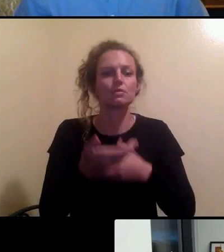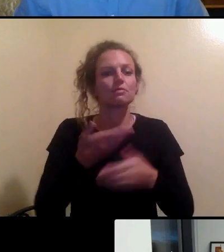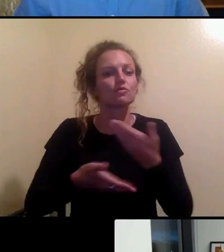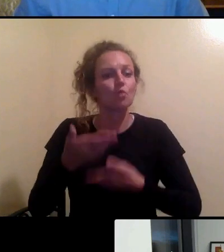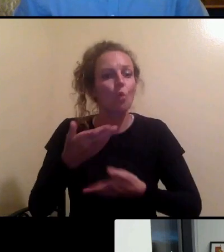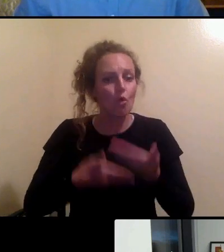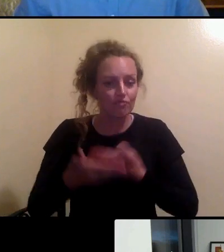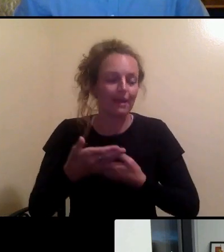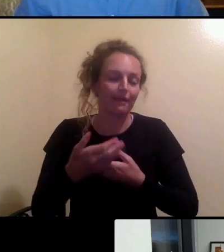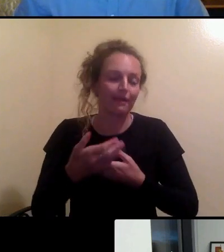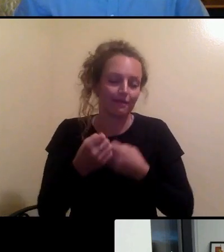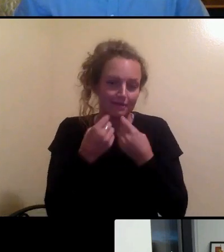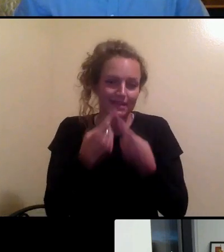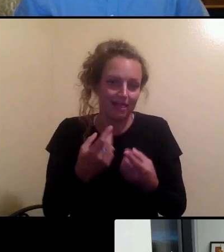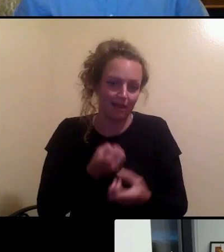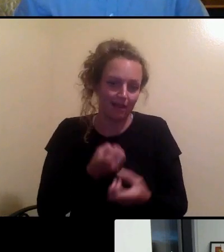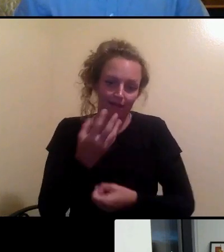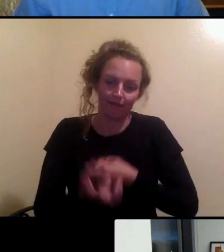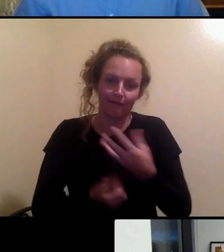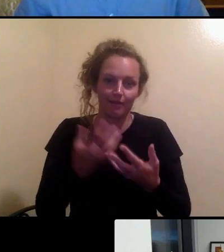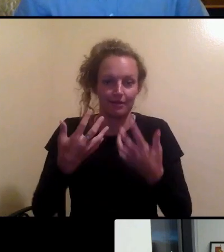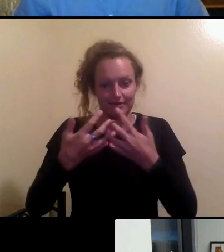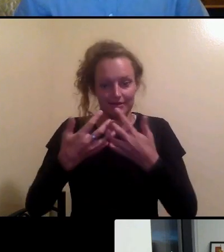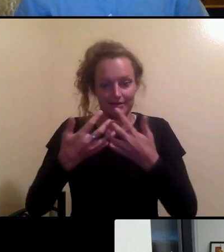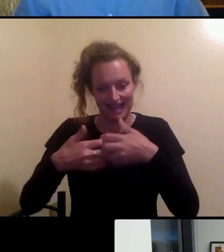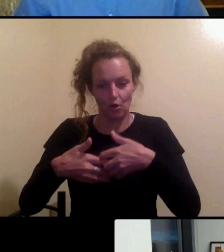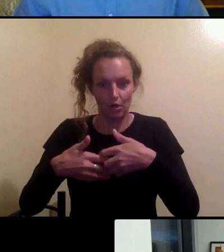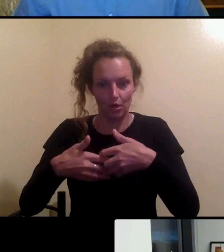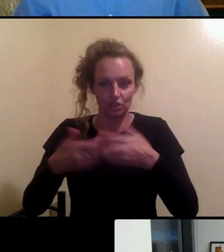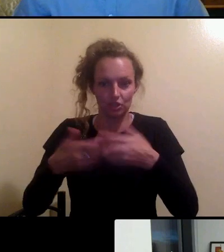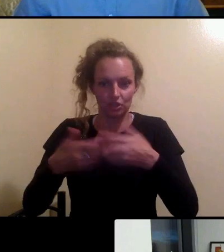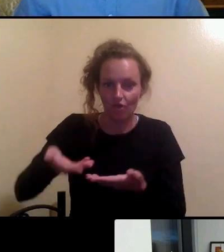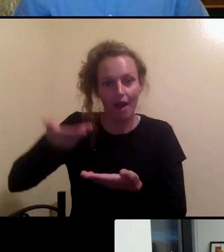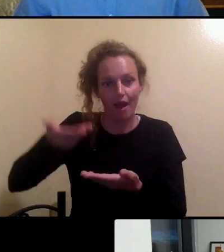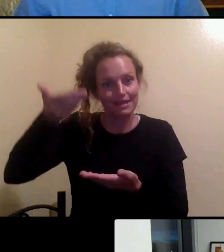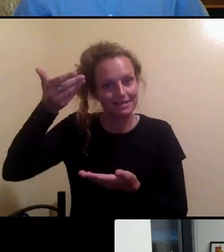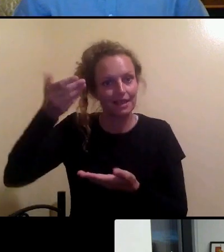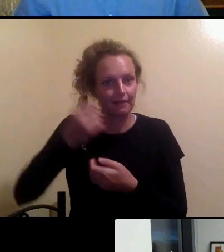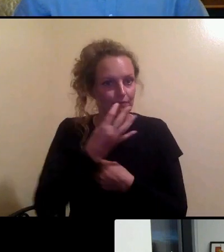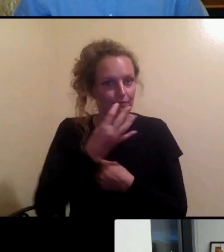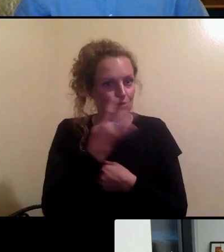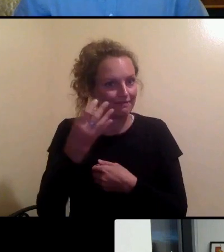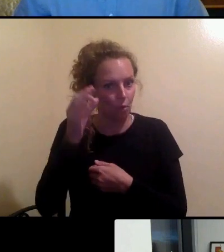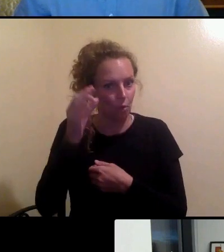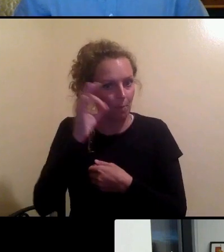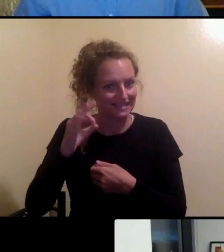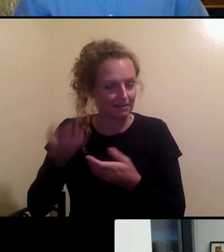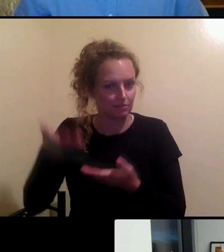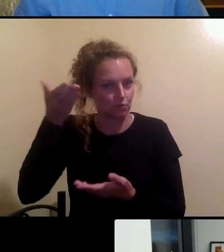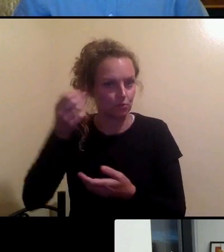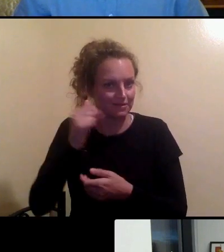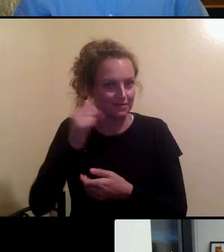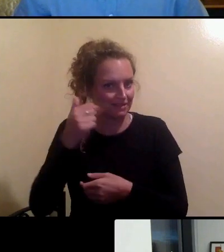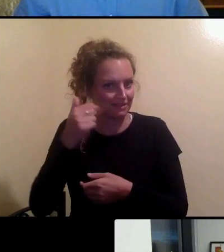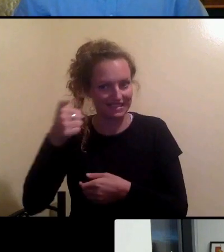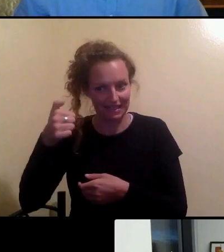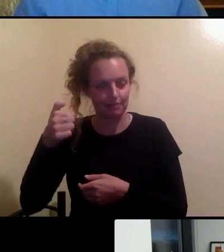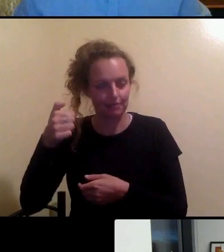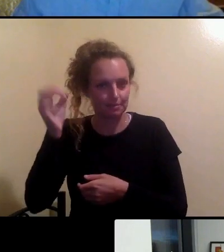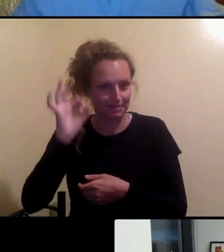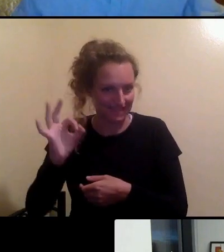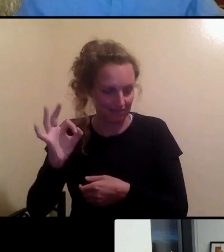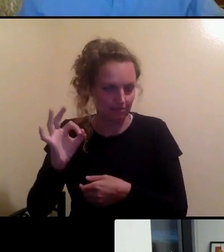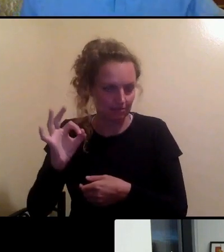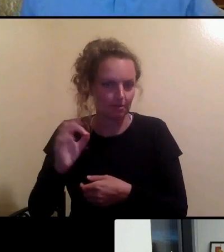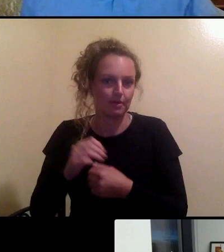correctly, from 44% to 76%. And we're going to see the technology take another part of our life. And if I'll connect it